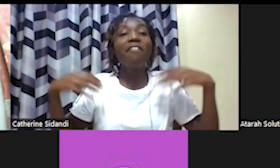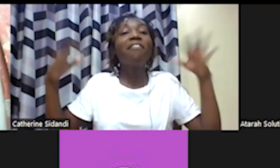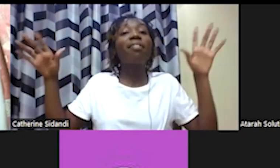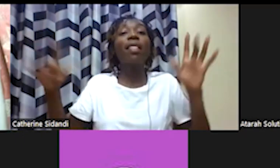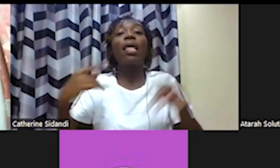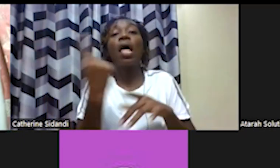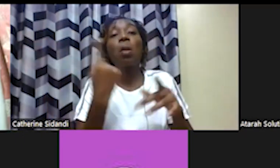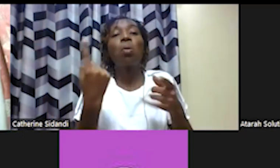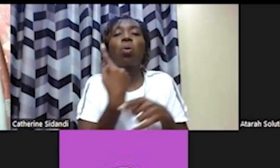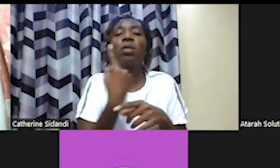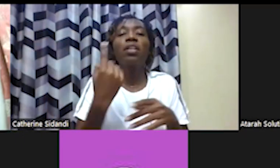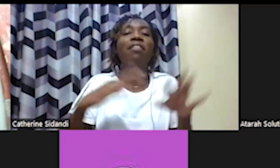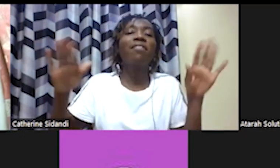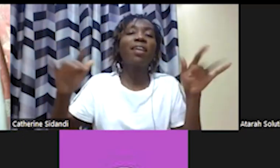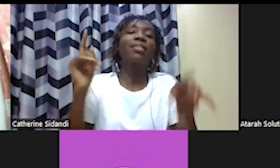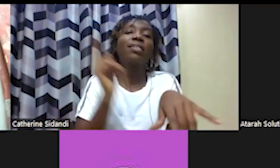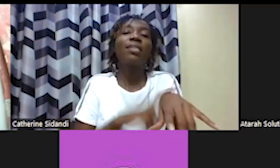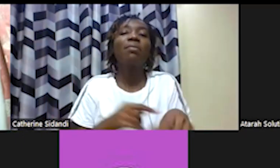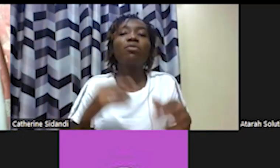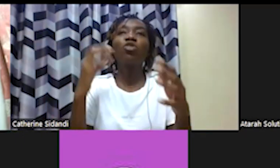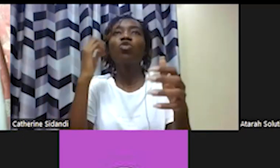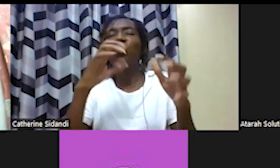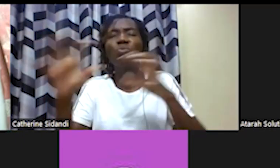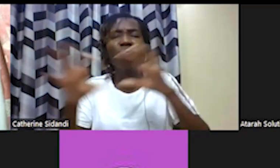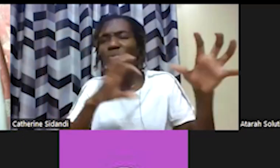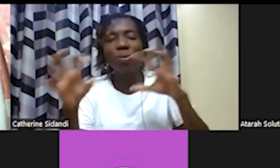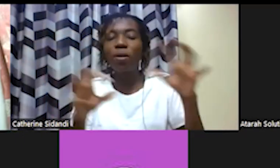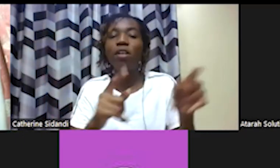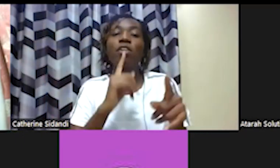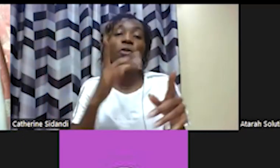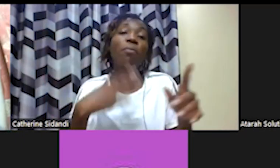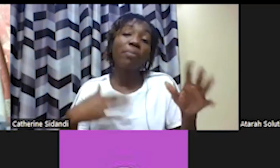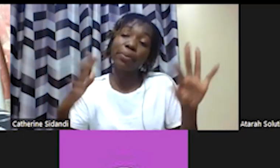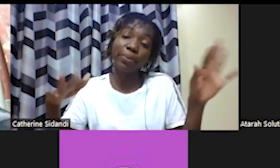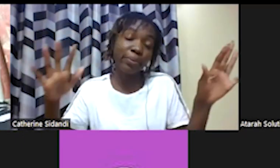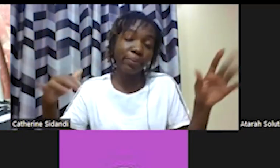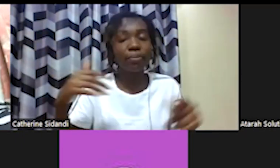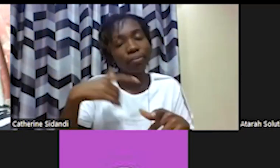storm. So it is okay, this is the storm, and I'm flying.